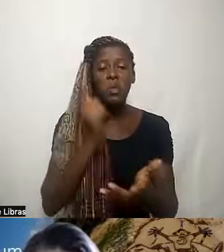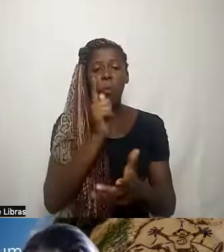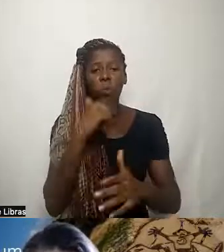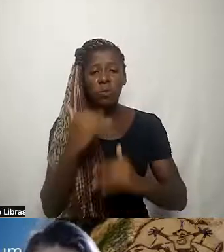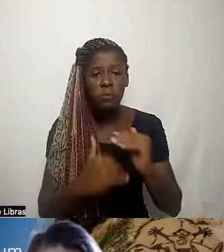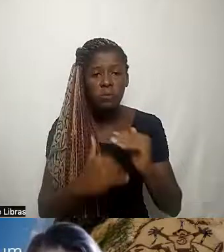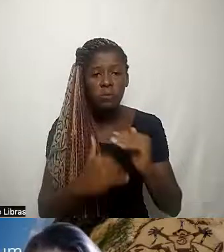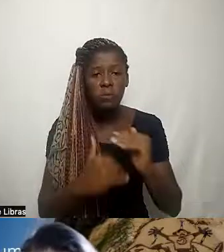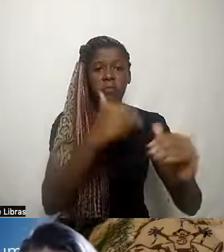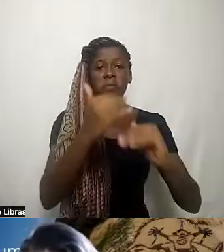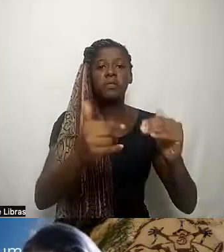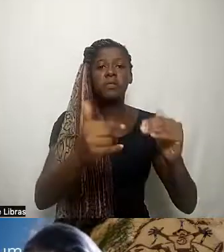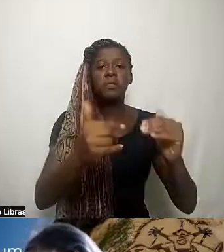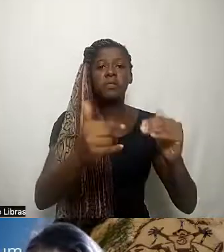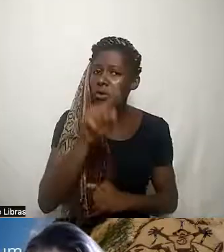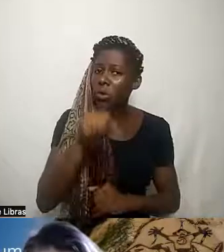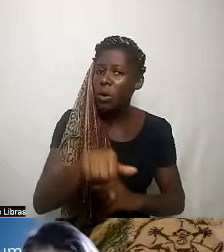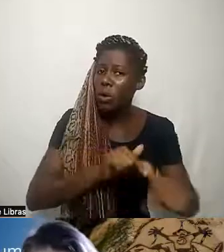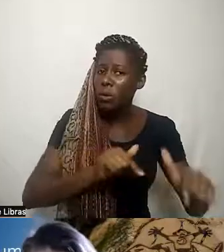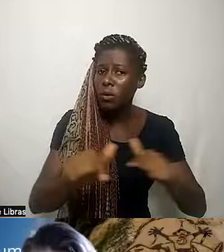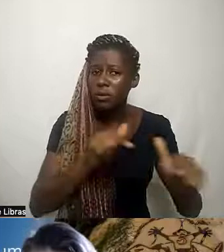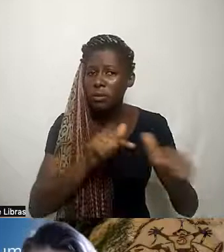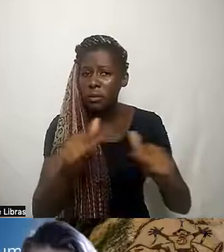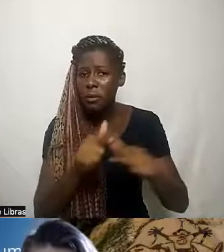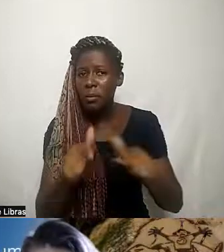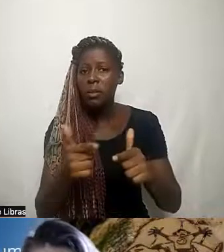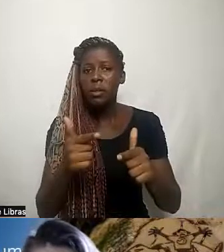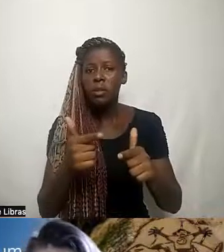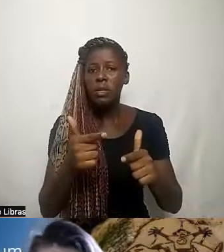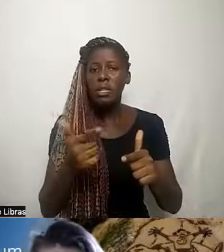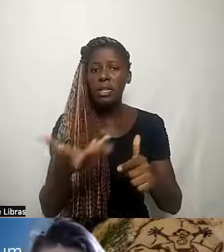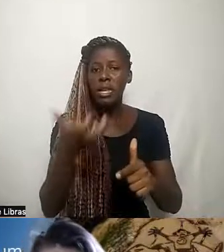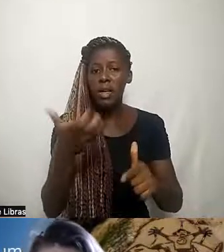And we try to raise awareness for the oceanic culture. This is